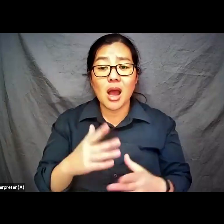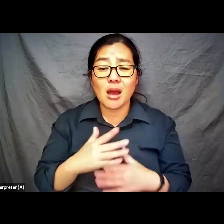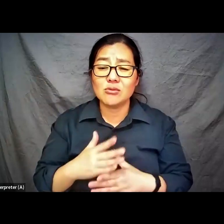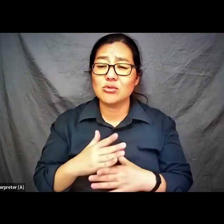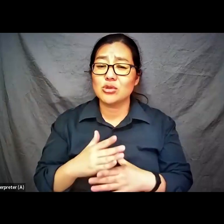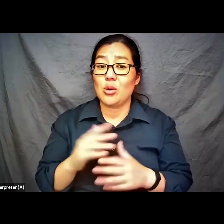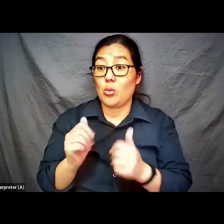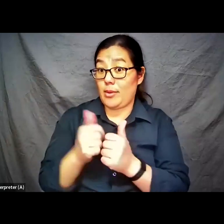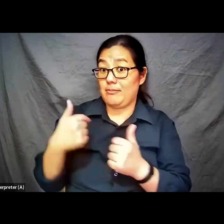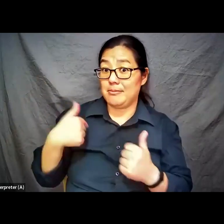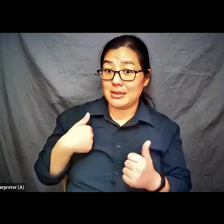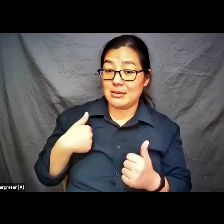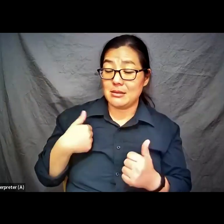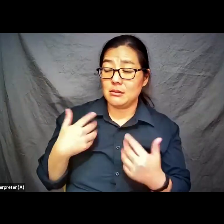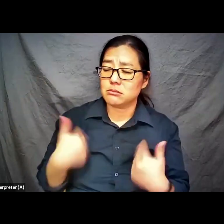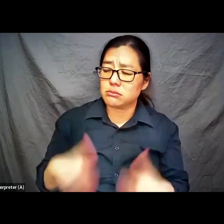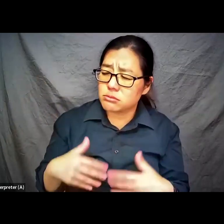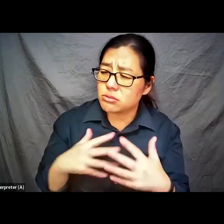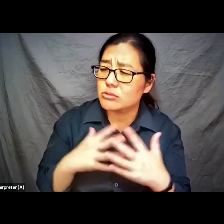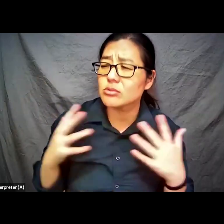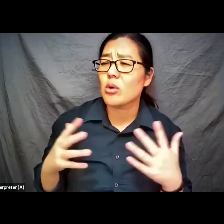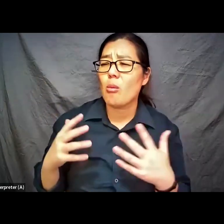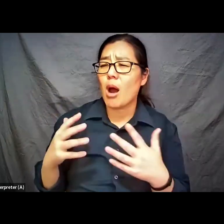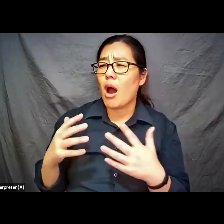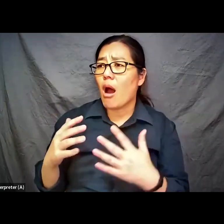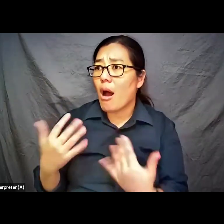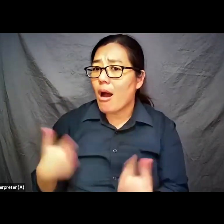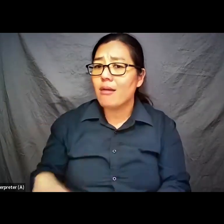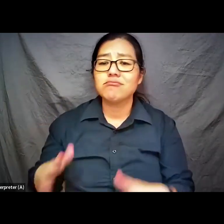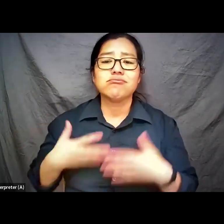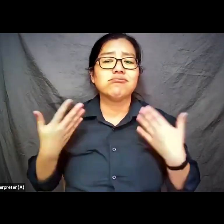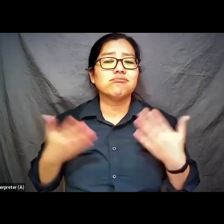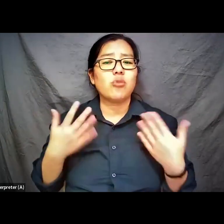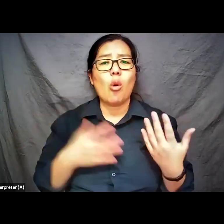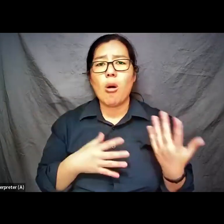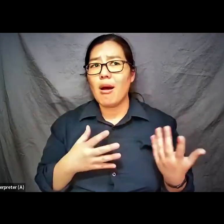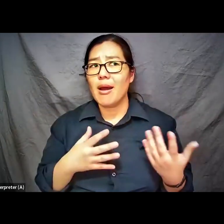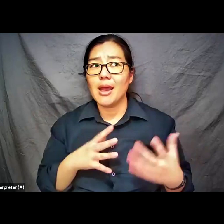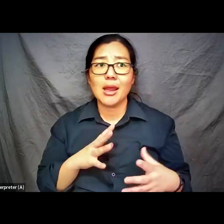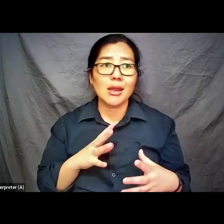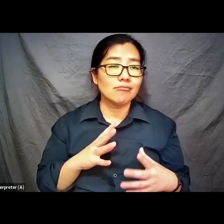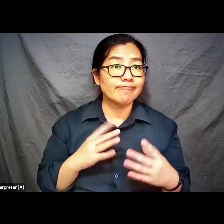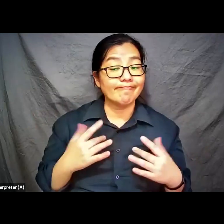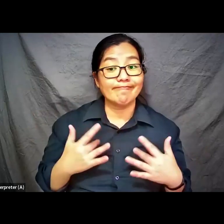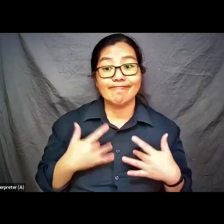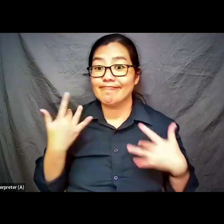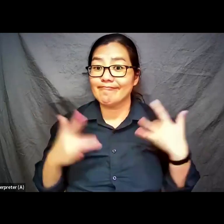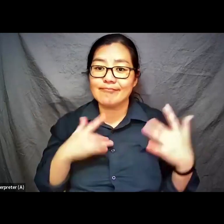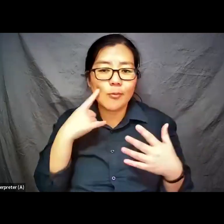and imagining a future where we all thrive.